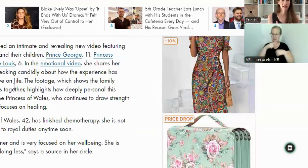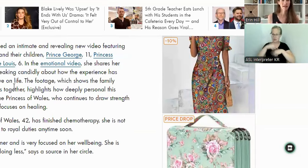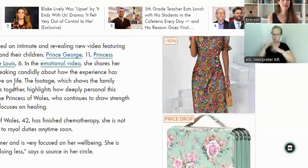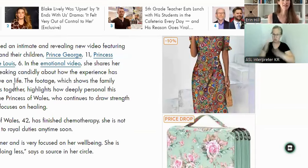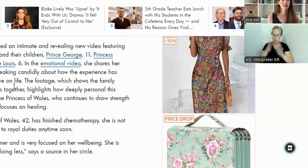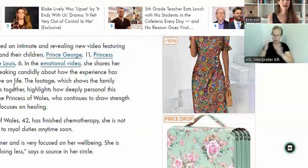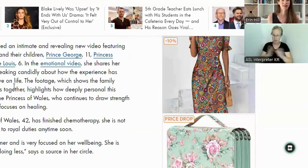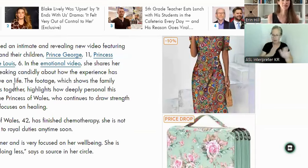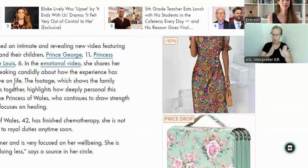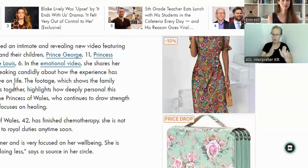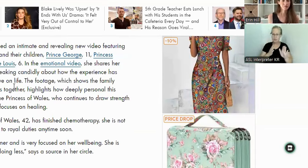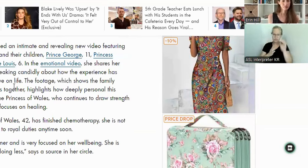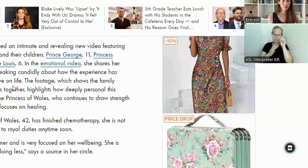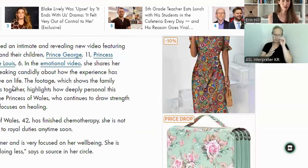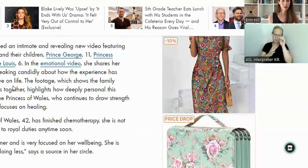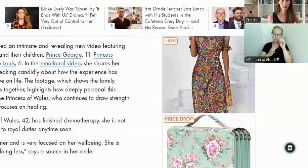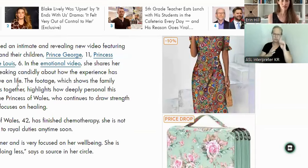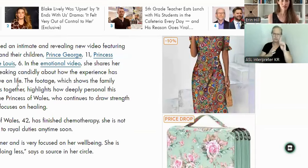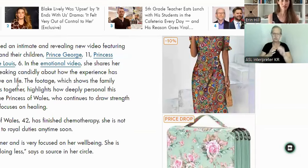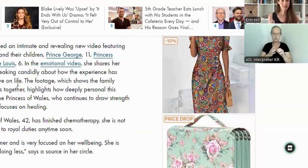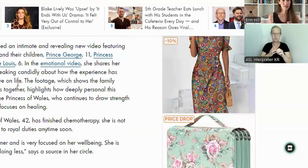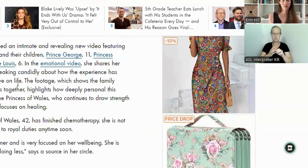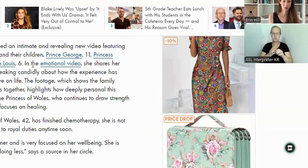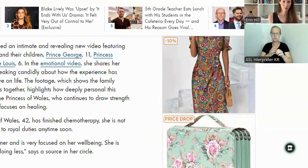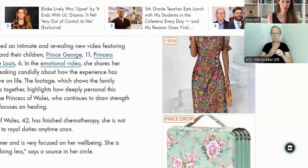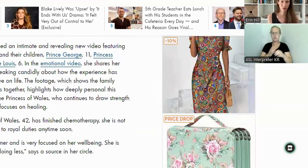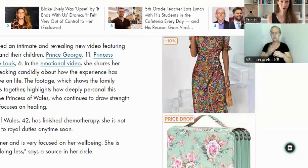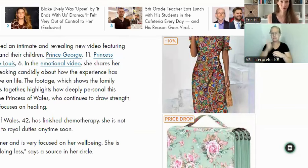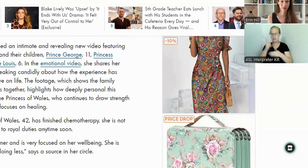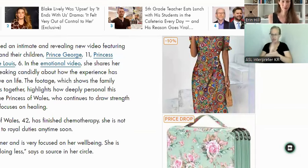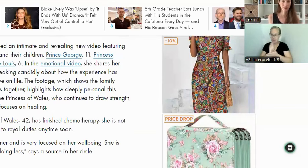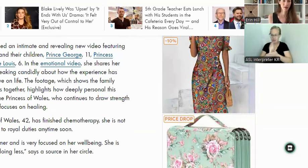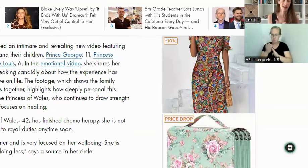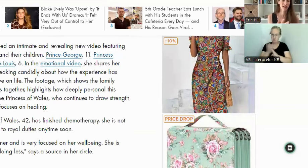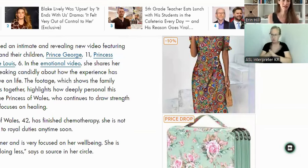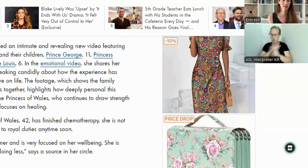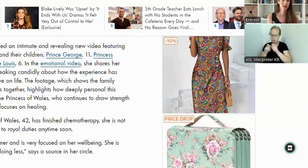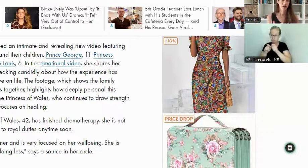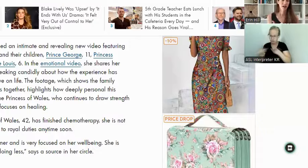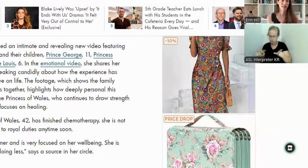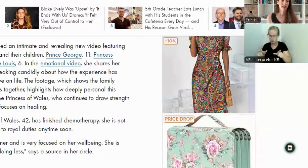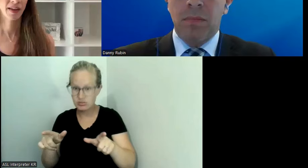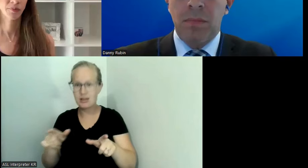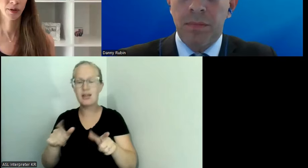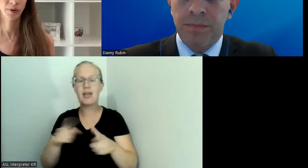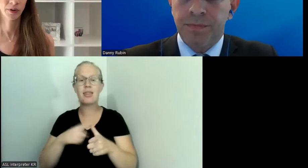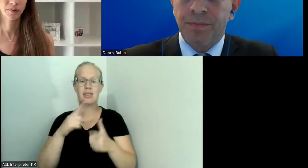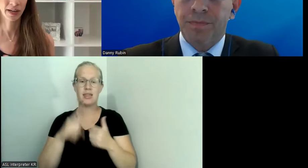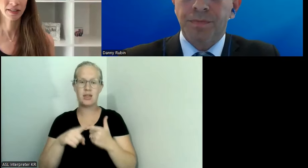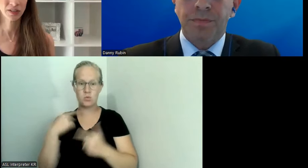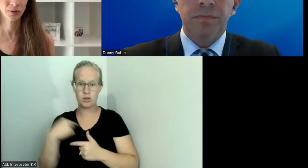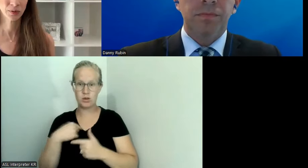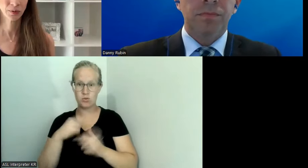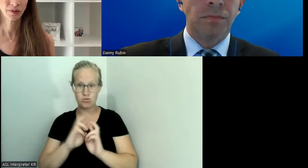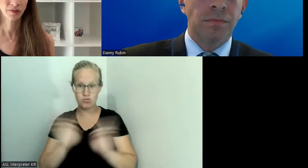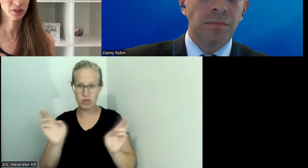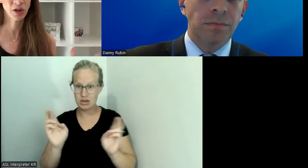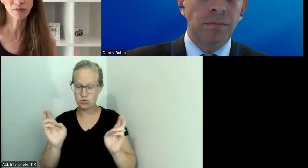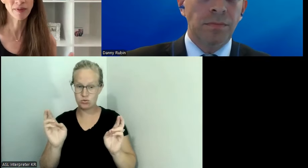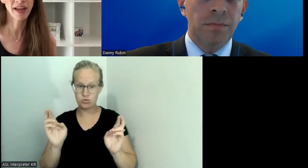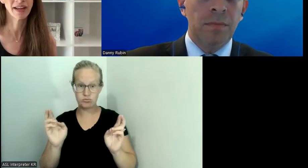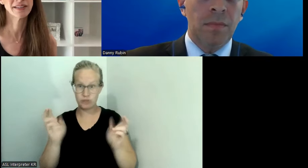it and, um, uh, see the video before it was put out. And then we were ready to,